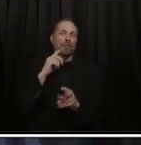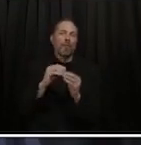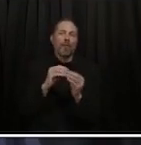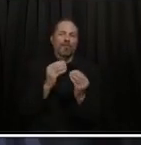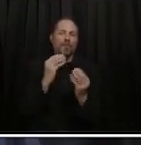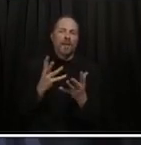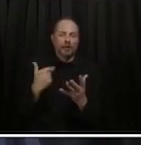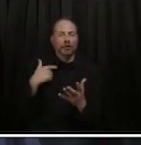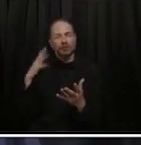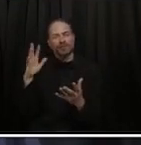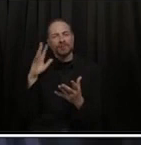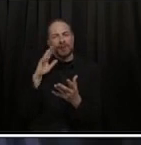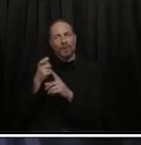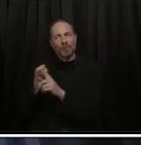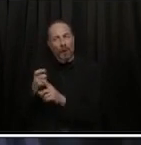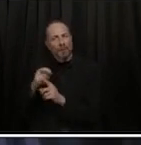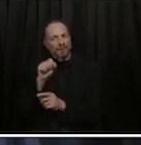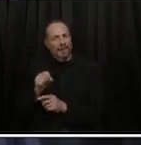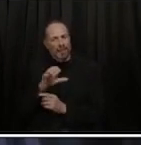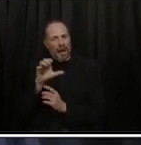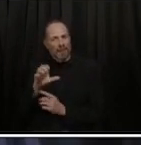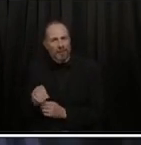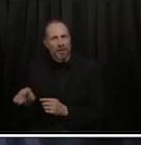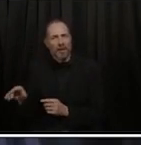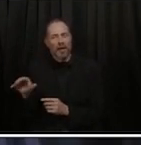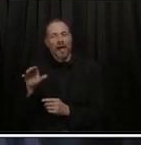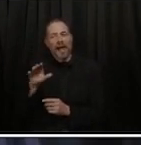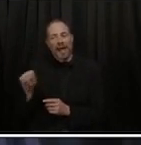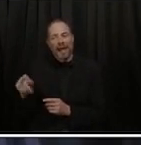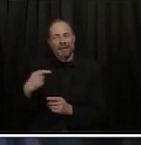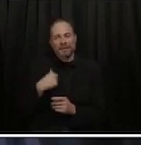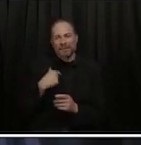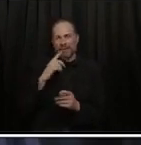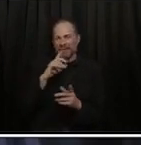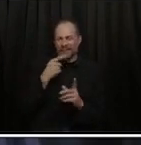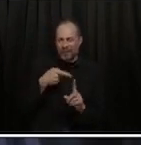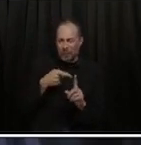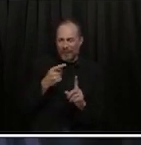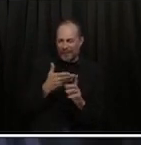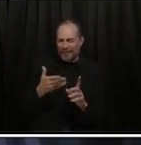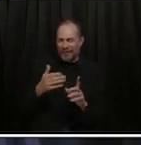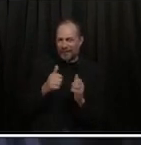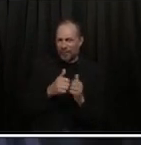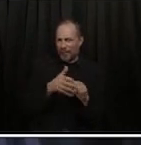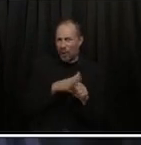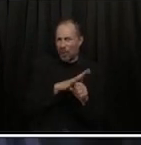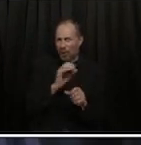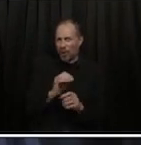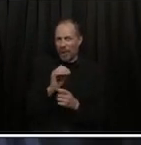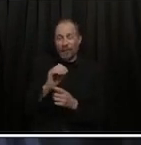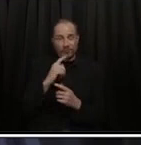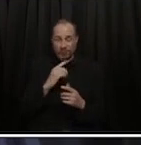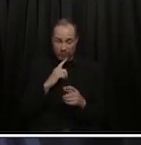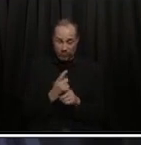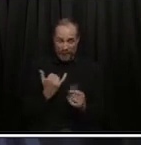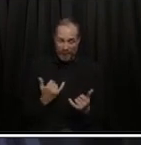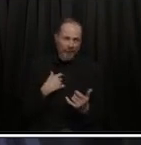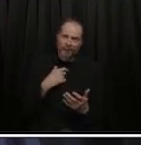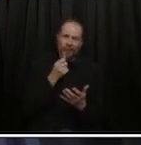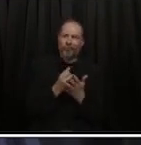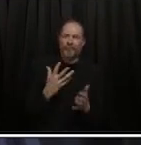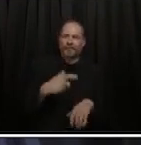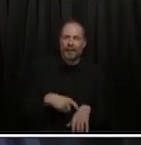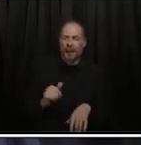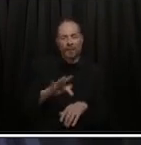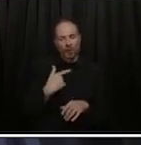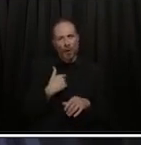in South Africa and other locations about the unique attributes of this particular variant. In the meantime, let's not waste time. If we have a